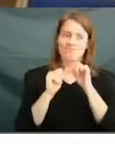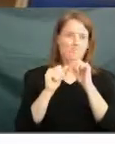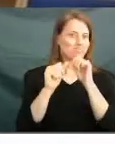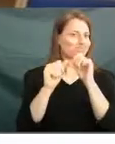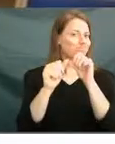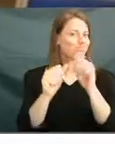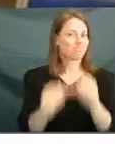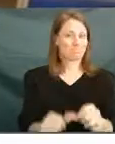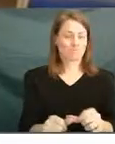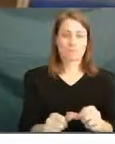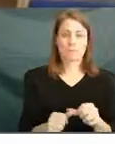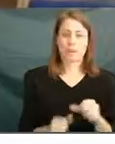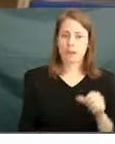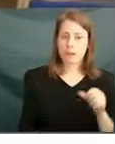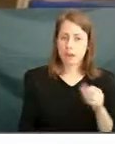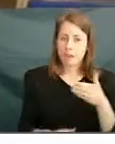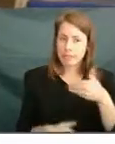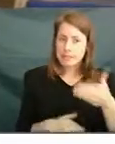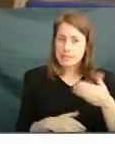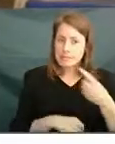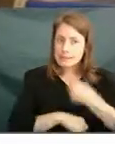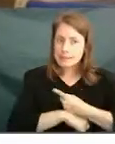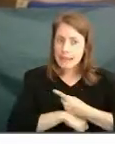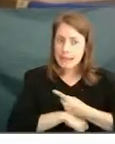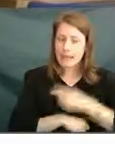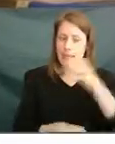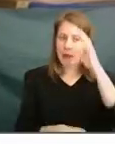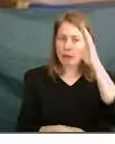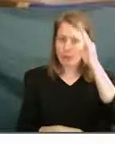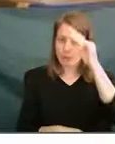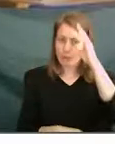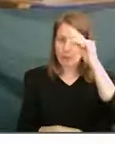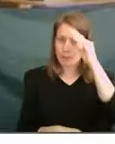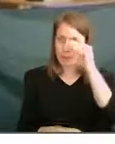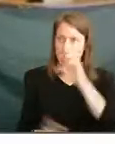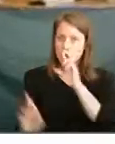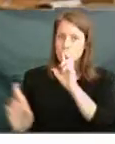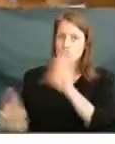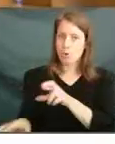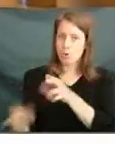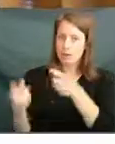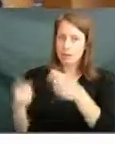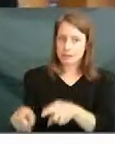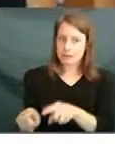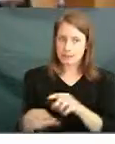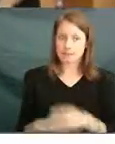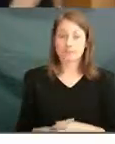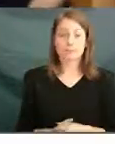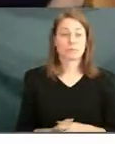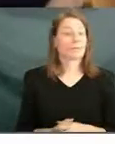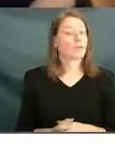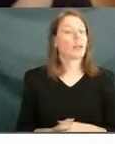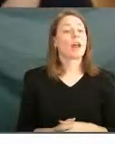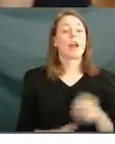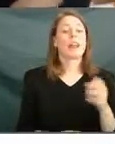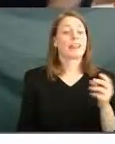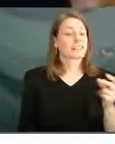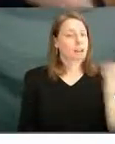Any incident is dealt with immediately, whether it happens in or out of school. There's a strict process that all staff